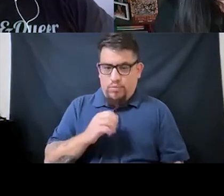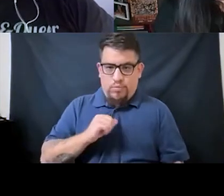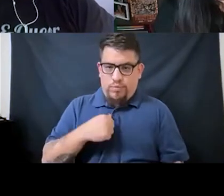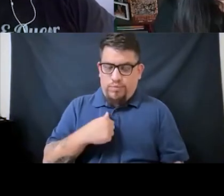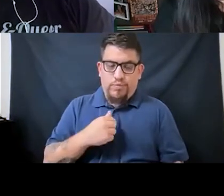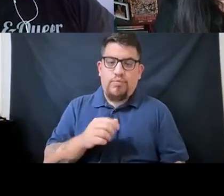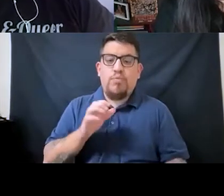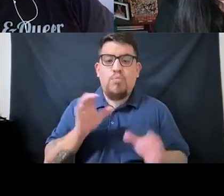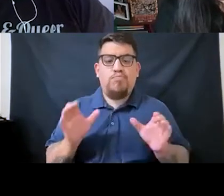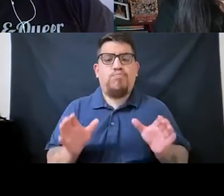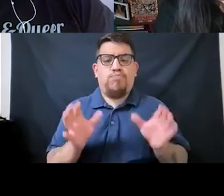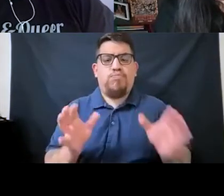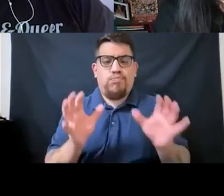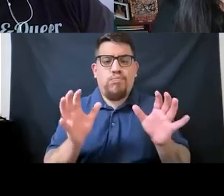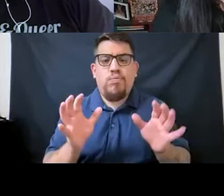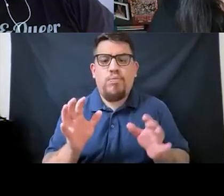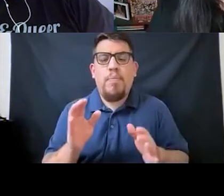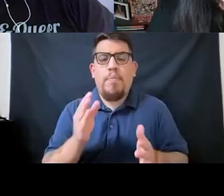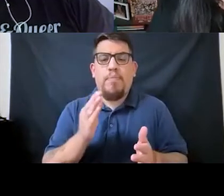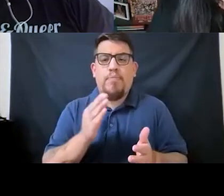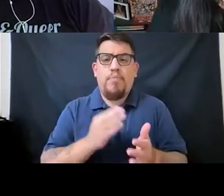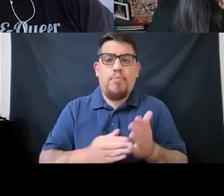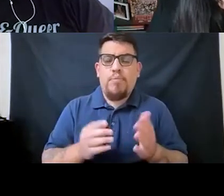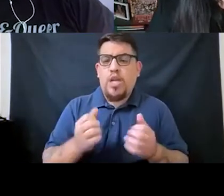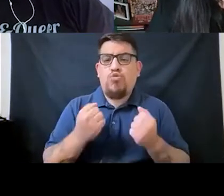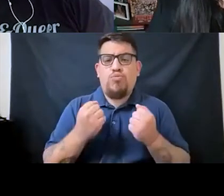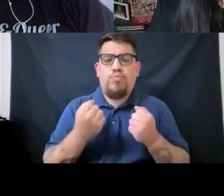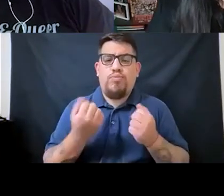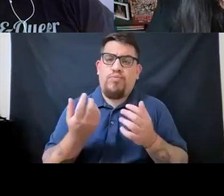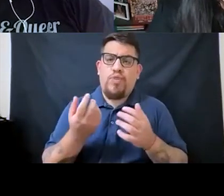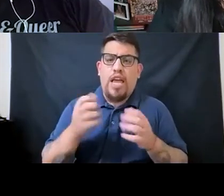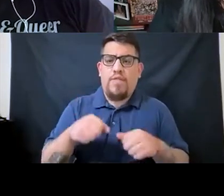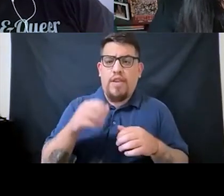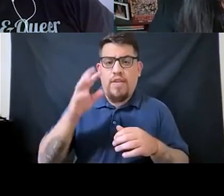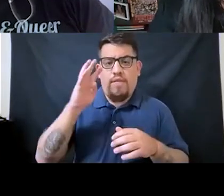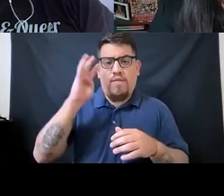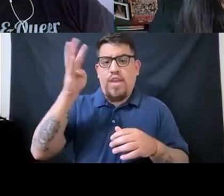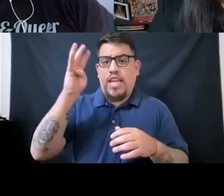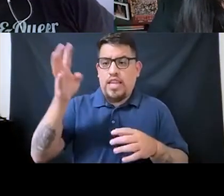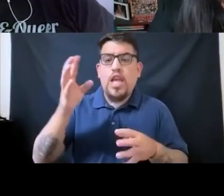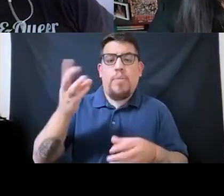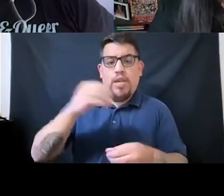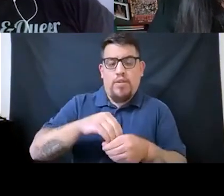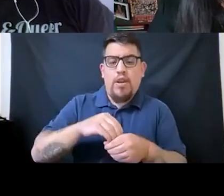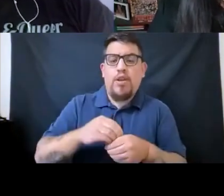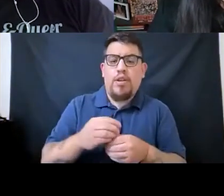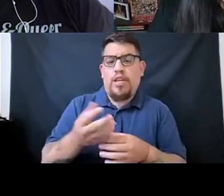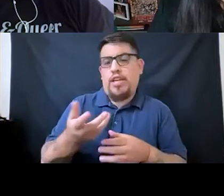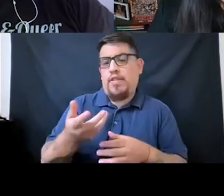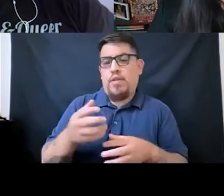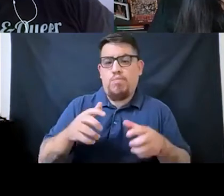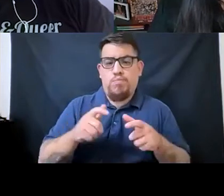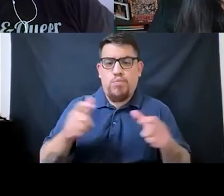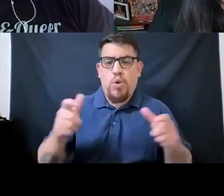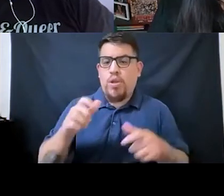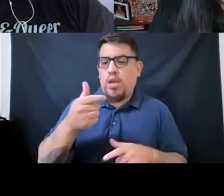Encourager. Someone who derives erotic or sexual satisfaction from participating in the growth of a gainer. They